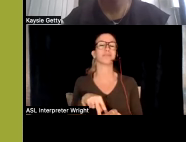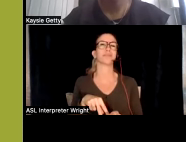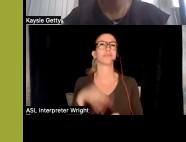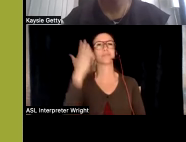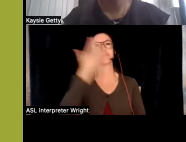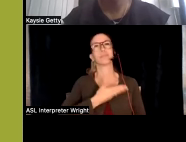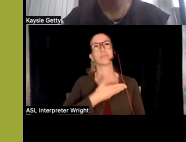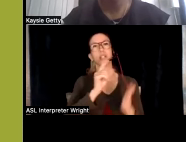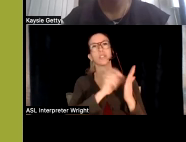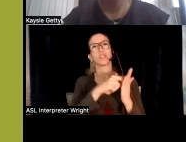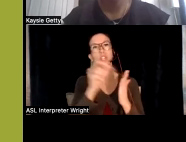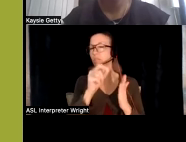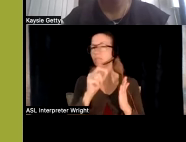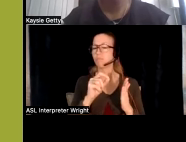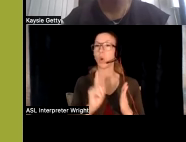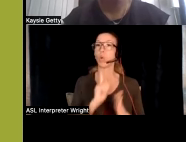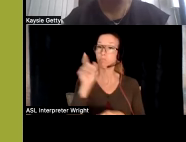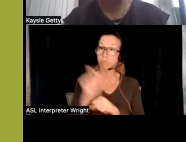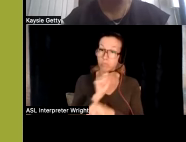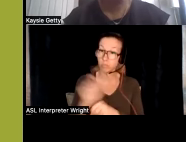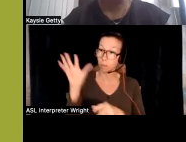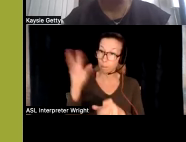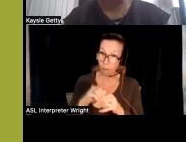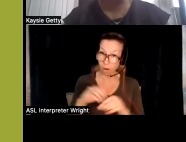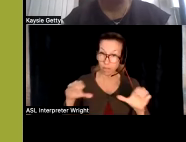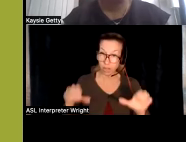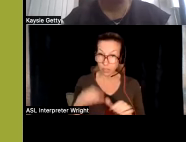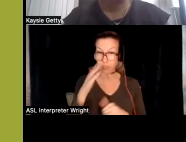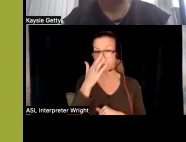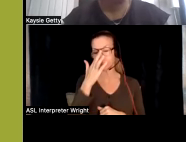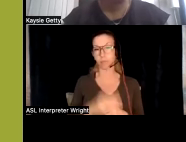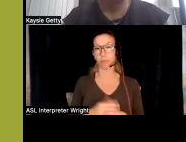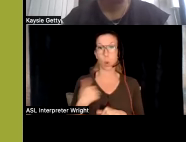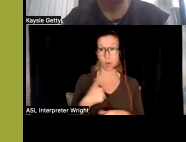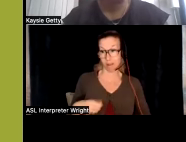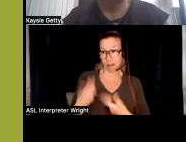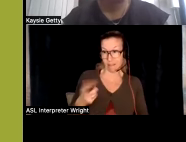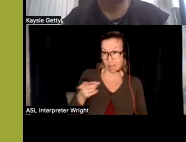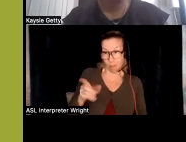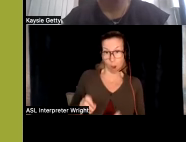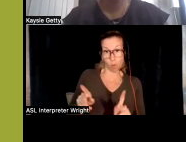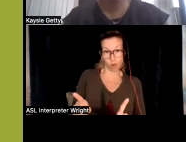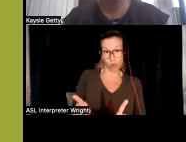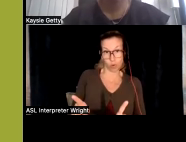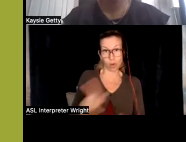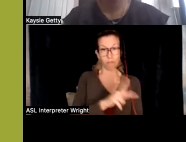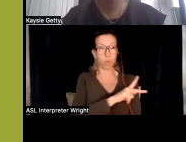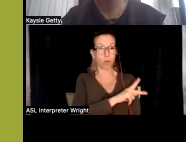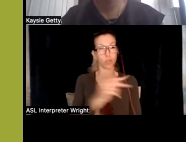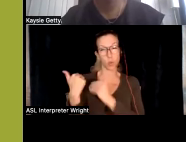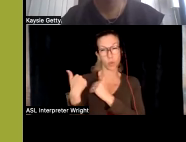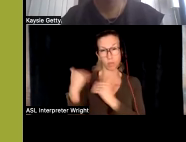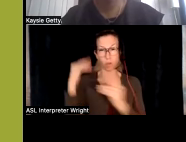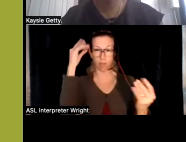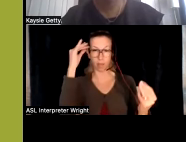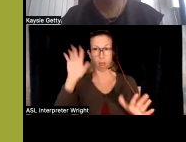part of the action? Are we really giving them a chance to take some personal responsibility, thinking about the traits and behaviors, the kind of